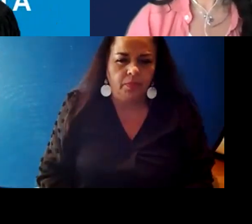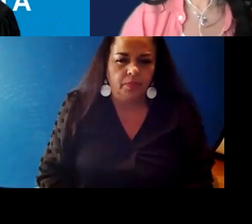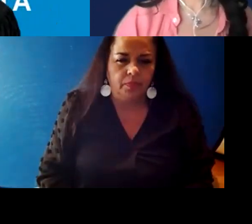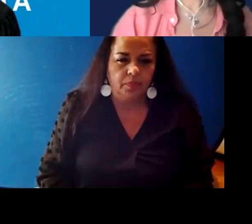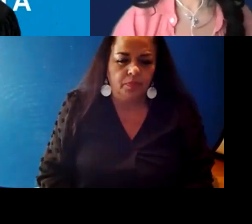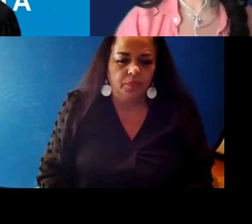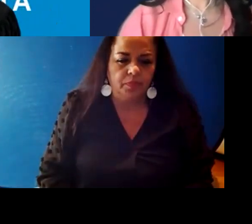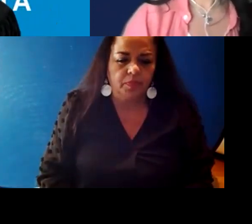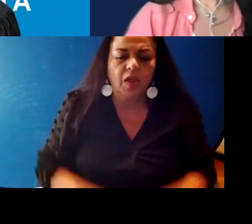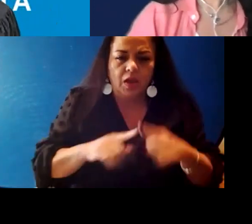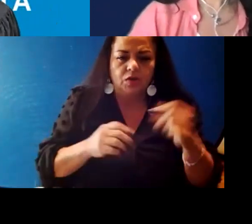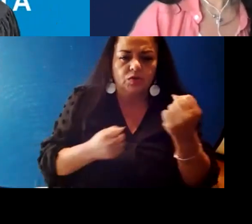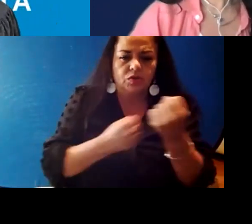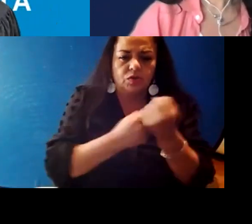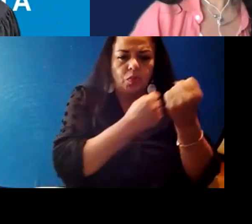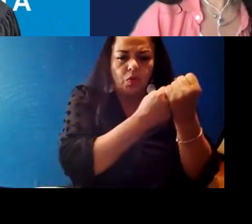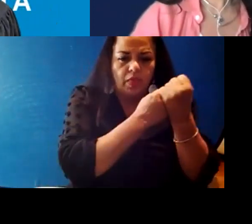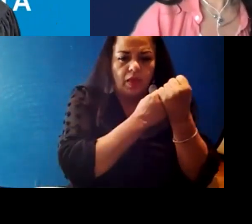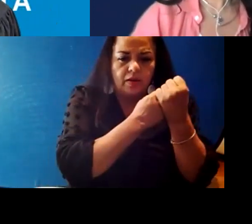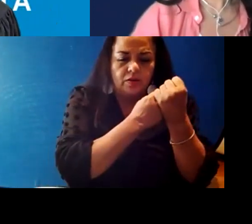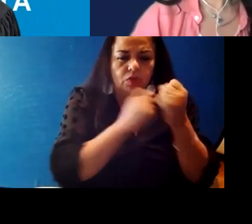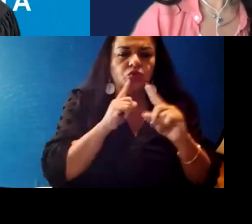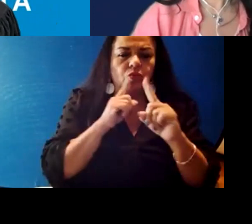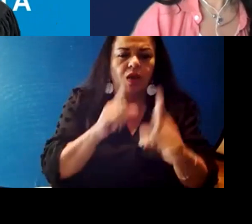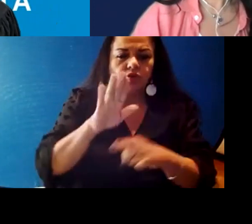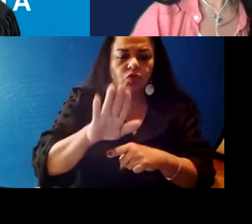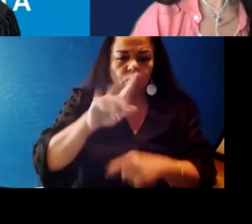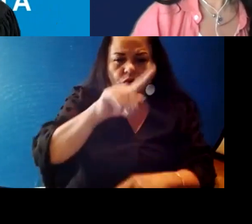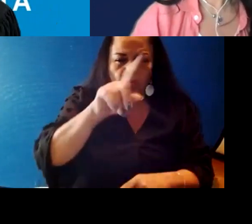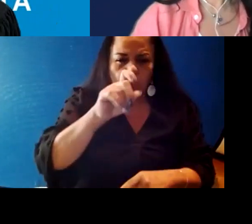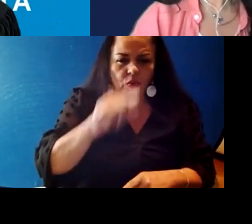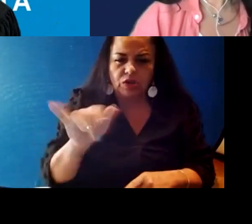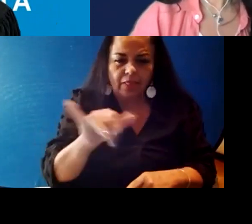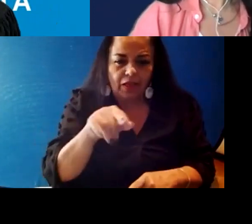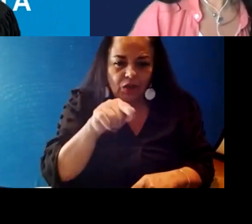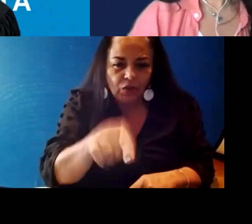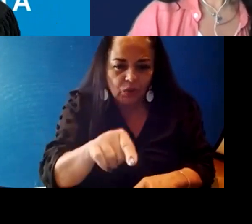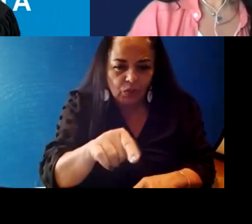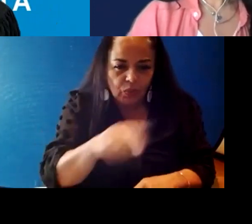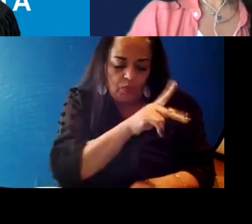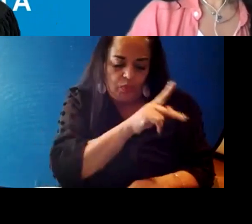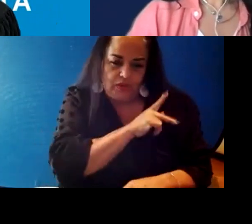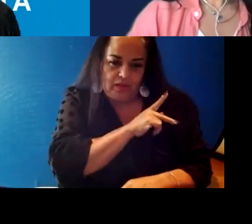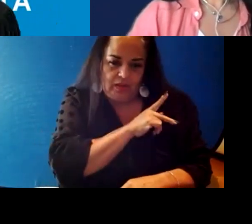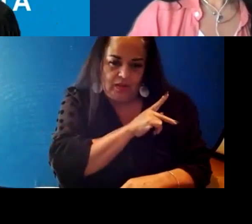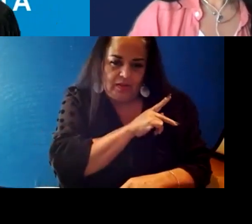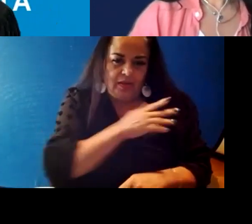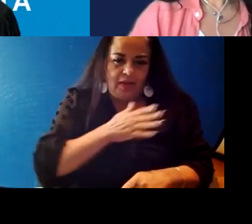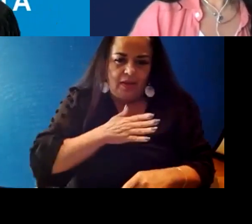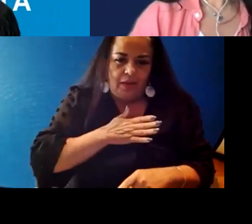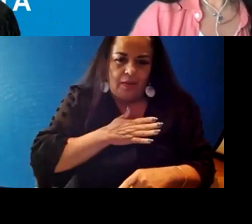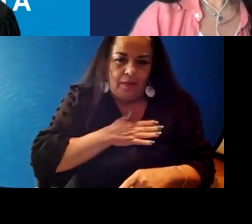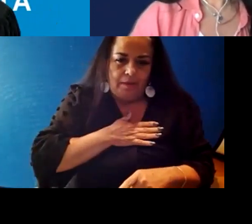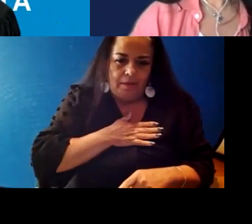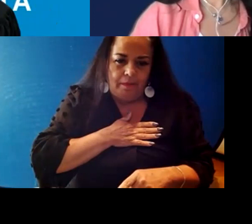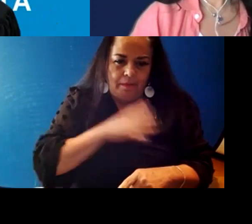because Emery, I feel like that question wasn't so much for you, like you personally, but that's just my guess through Zoom.